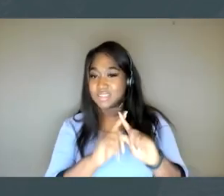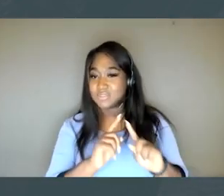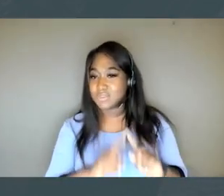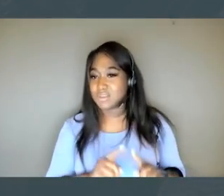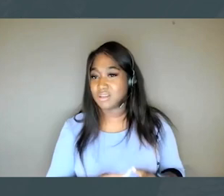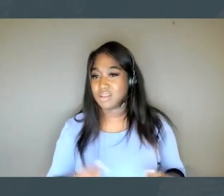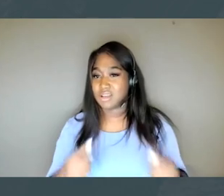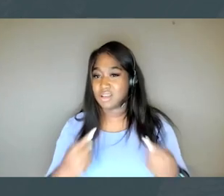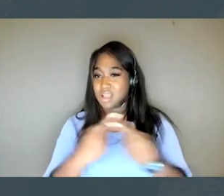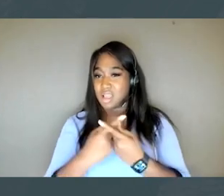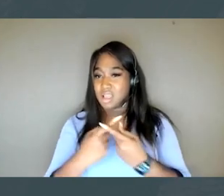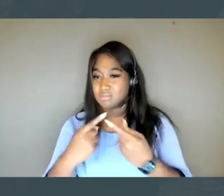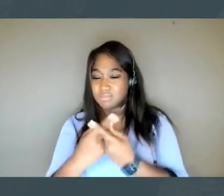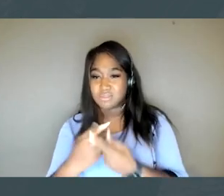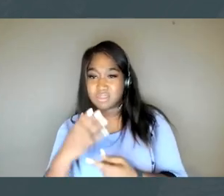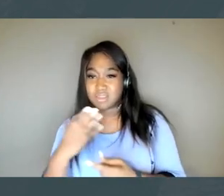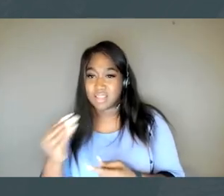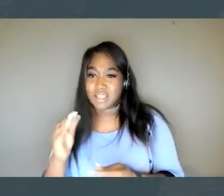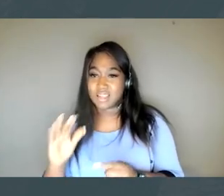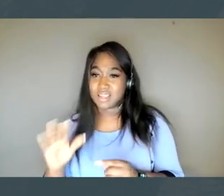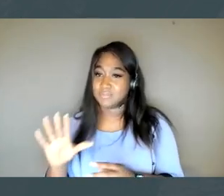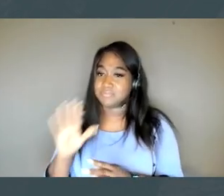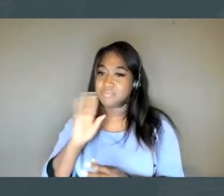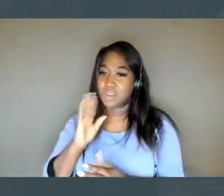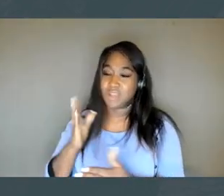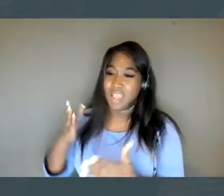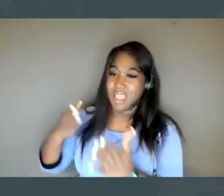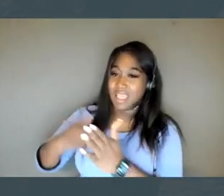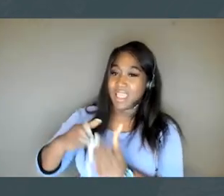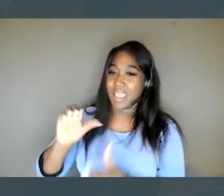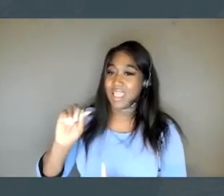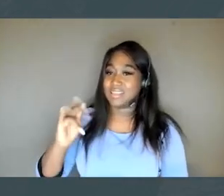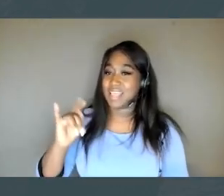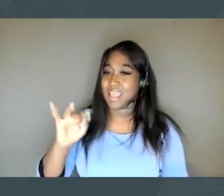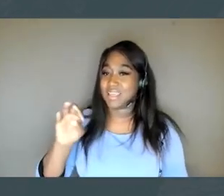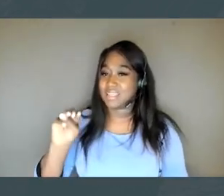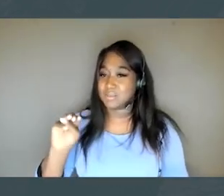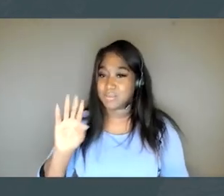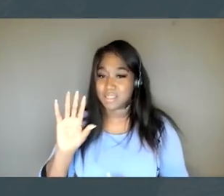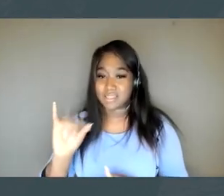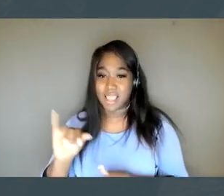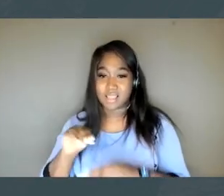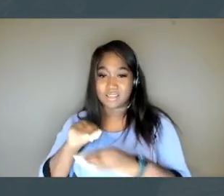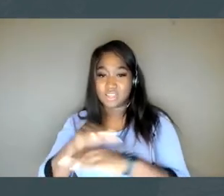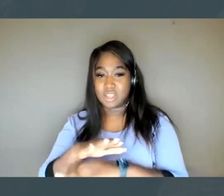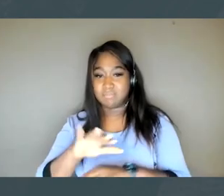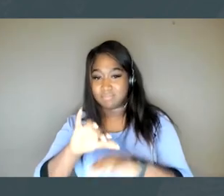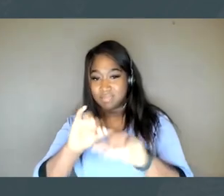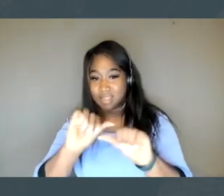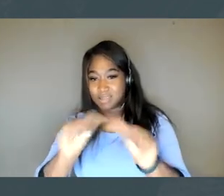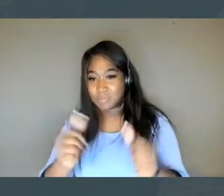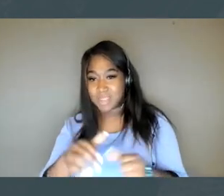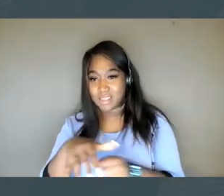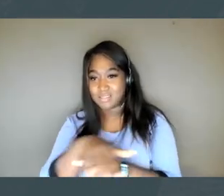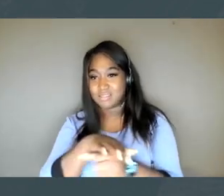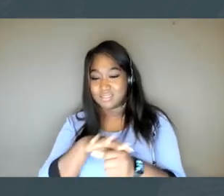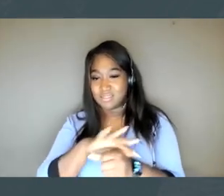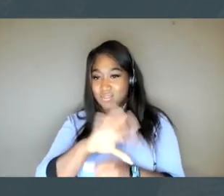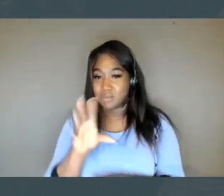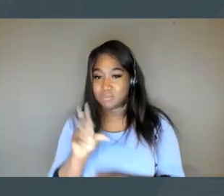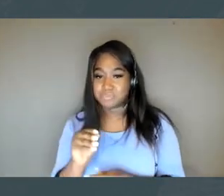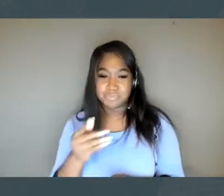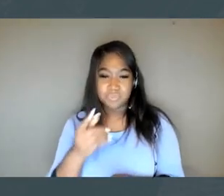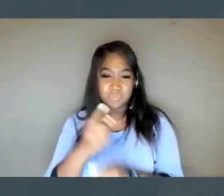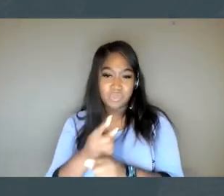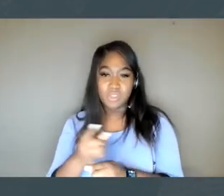contradictions and antagonisms that are shaping that space of Africa, right? I mean, you're right, like when someone like James Scott is writing